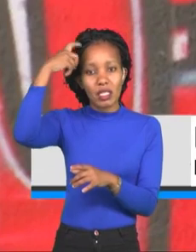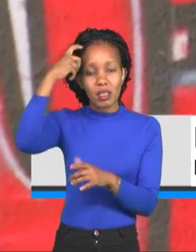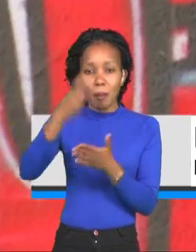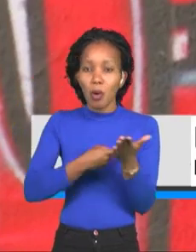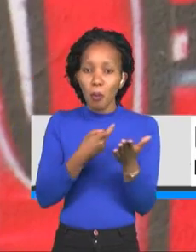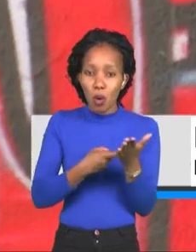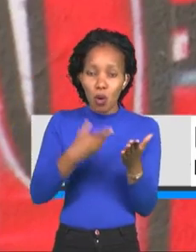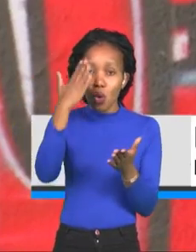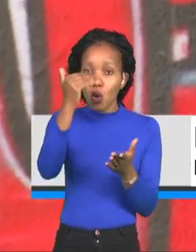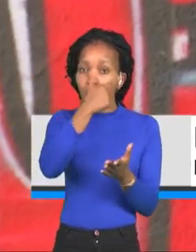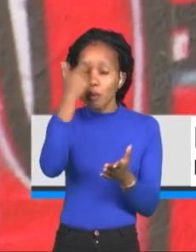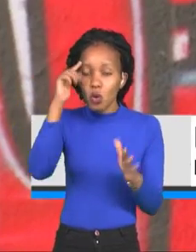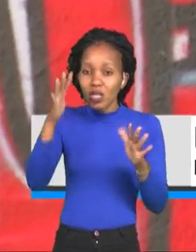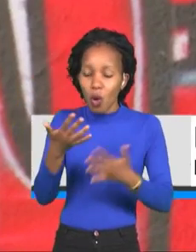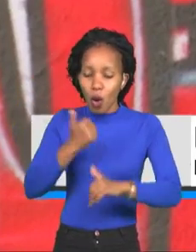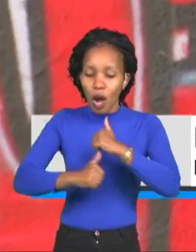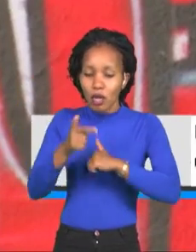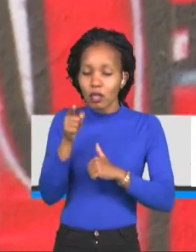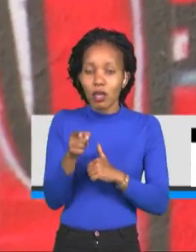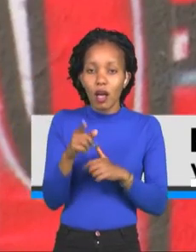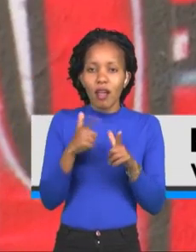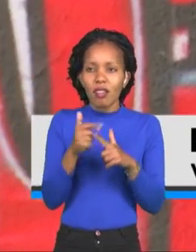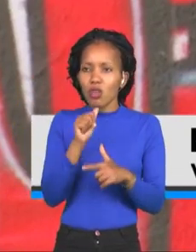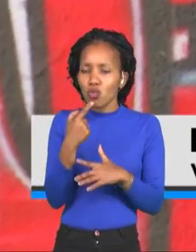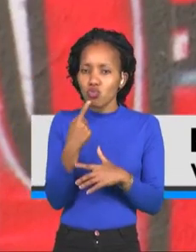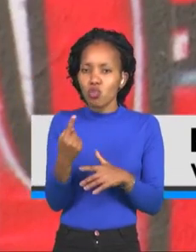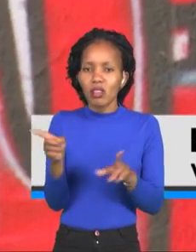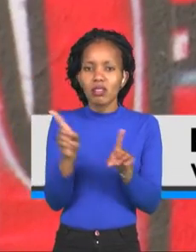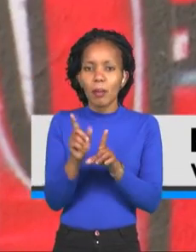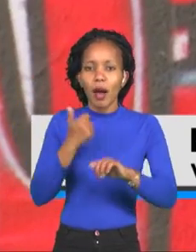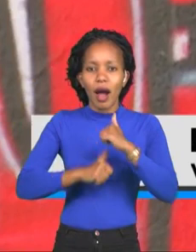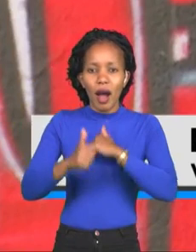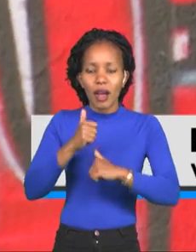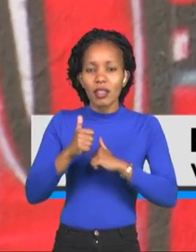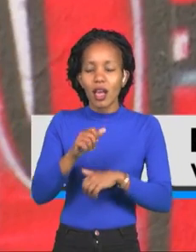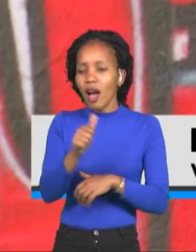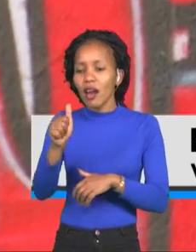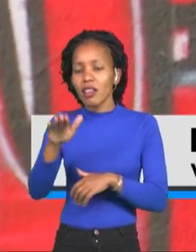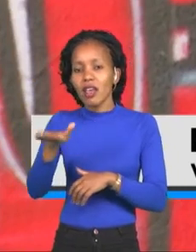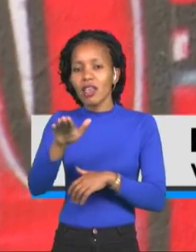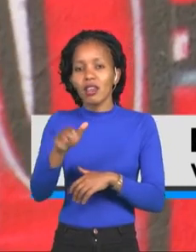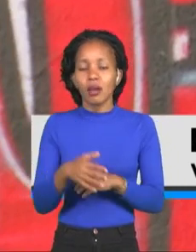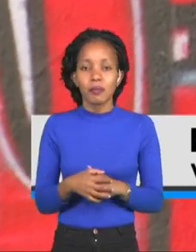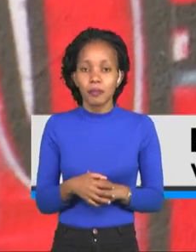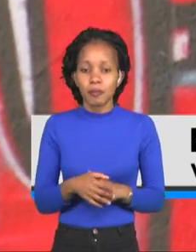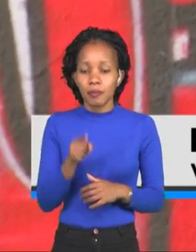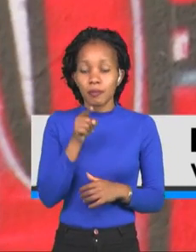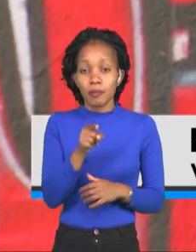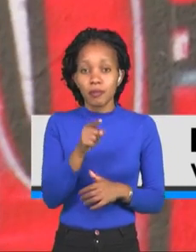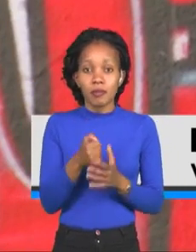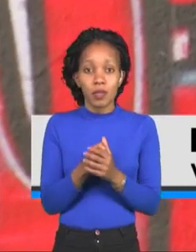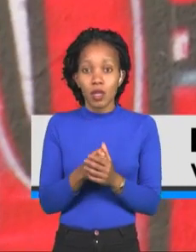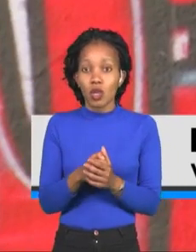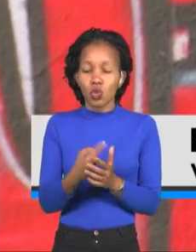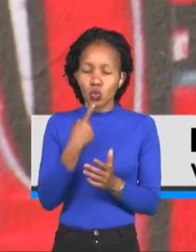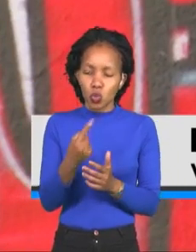colonialism because the way they act here, it's not for sure the same as they act in Bairro Alto or any other place. Here, it's for